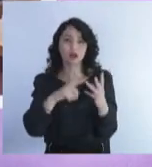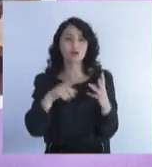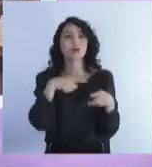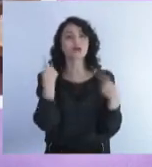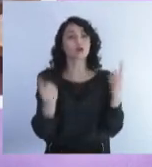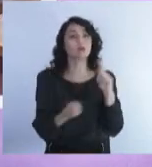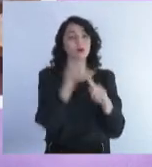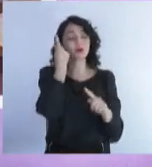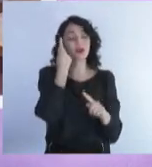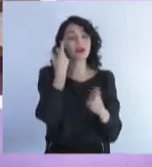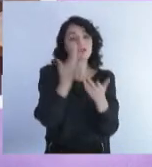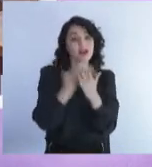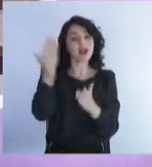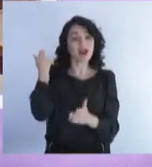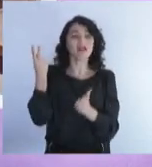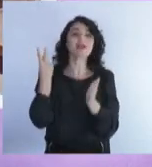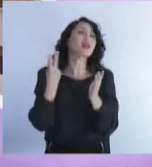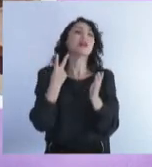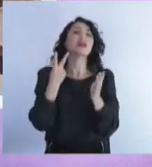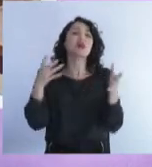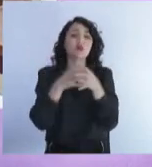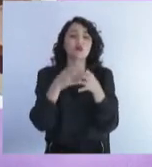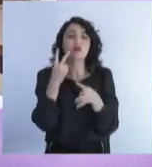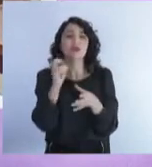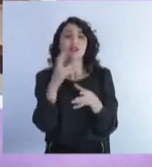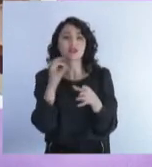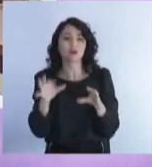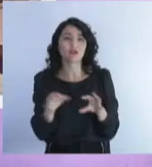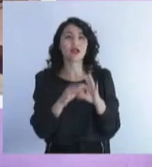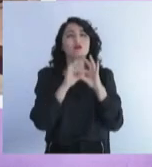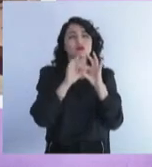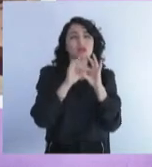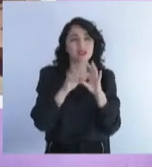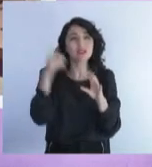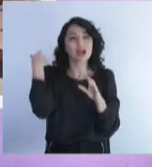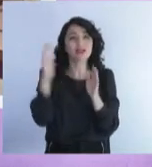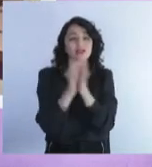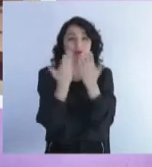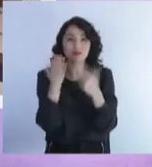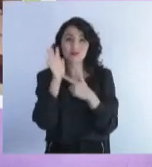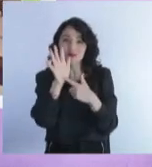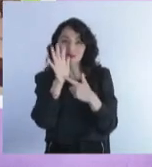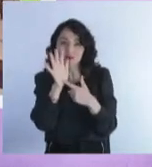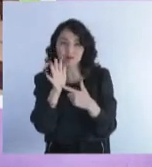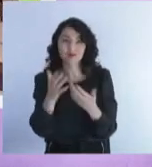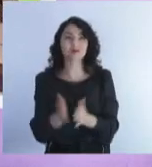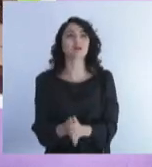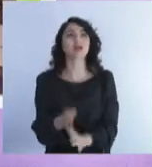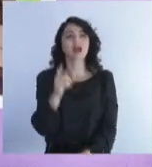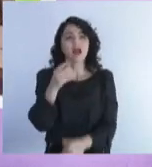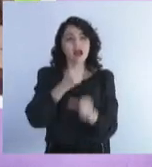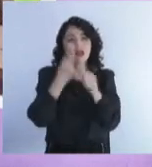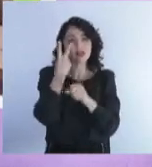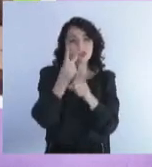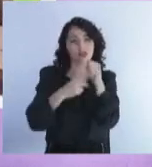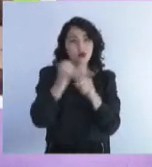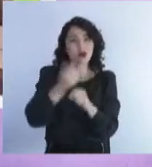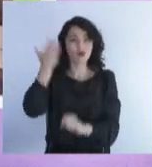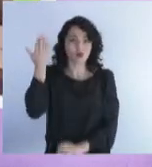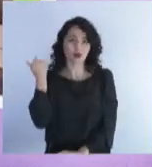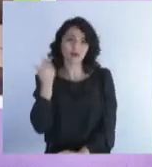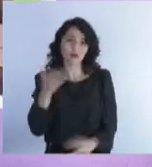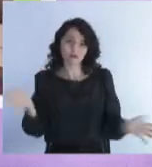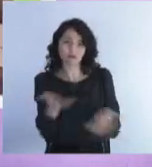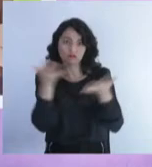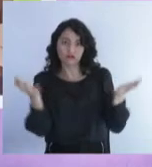first version of Innovation 2050, presenting my book at the time, Thank You for Being Late. In 2 years since, the acceleration